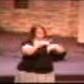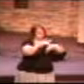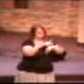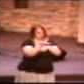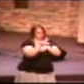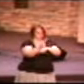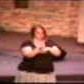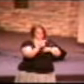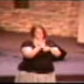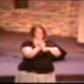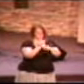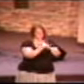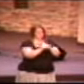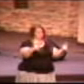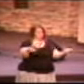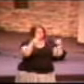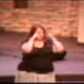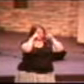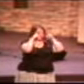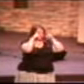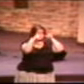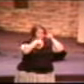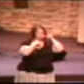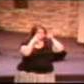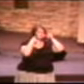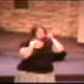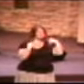decided to watch it without the glasses? I have.